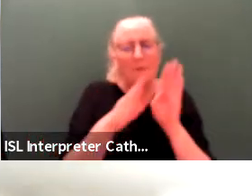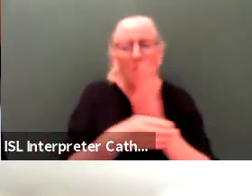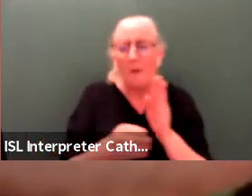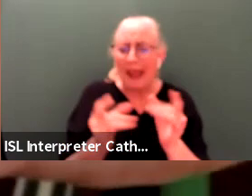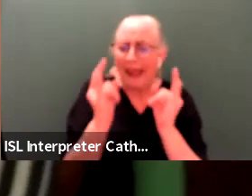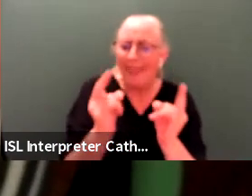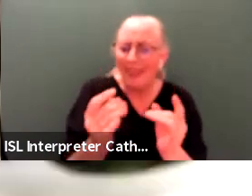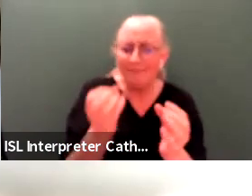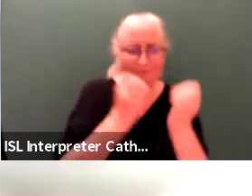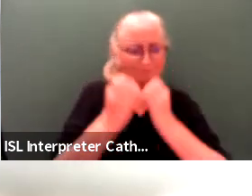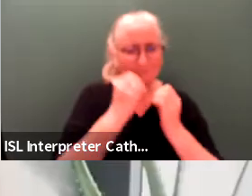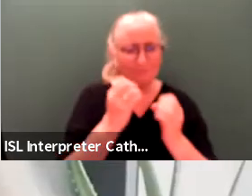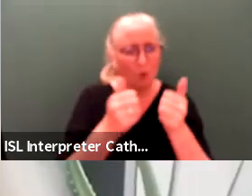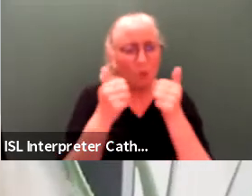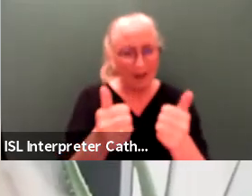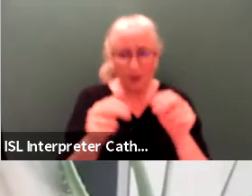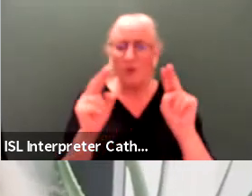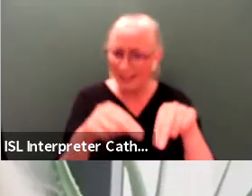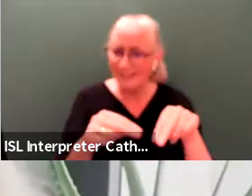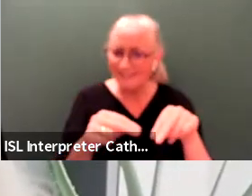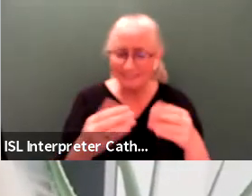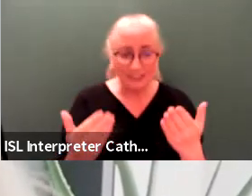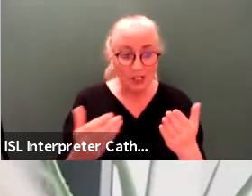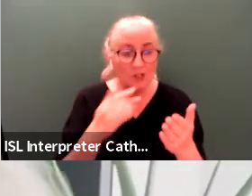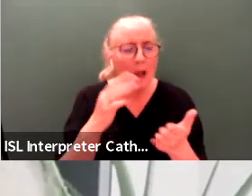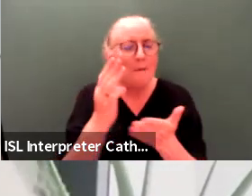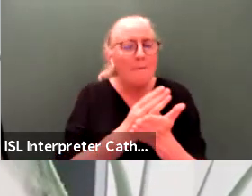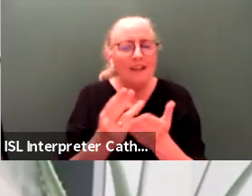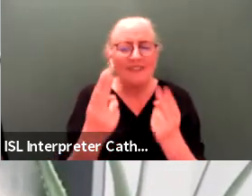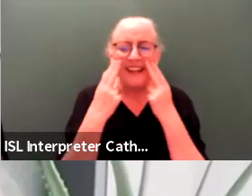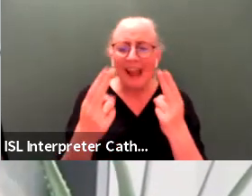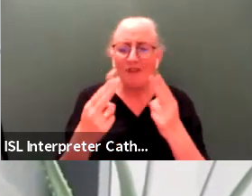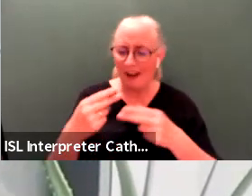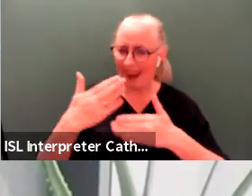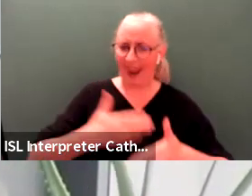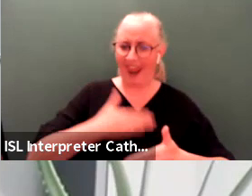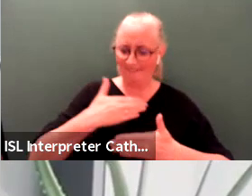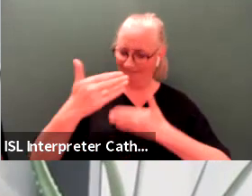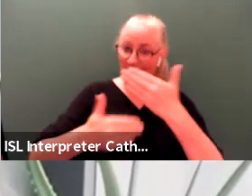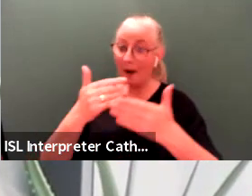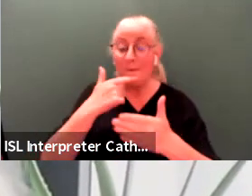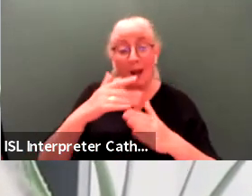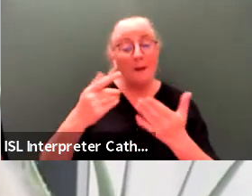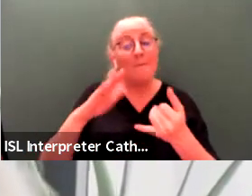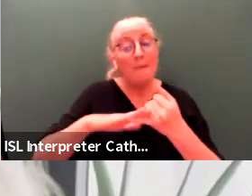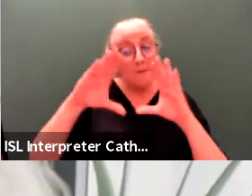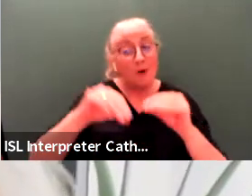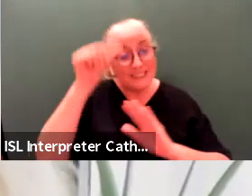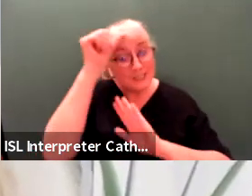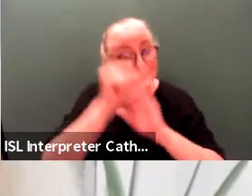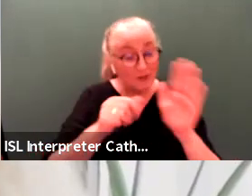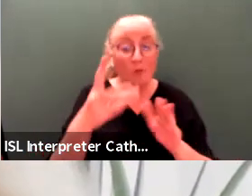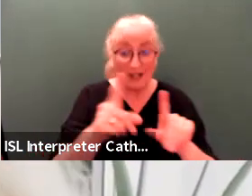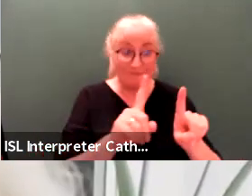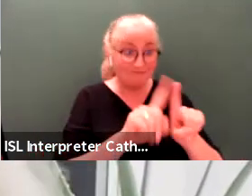changes and eating well. It is part of your natural life cycle, and everybody's menopause experience is different.